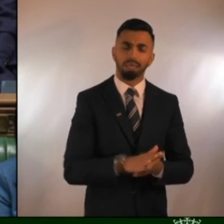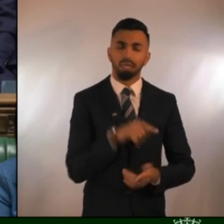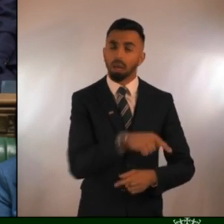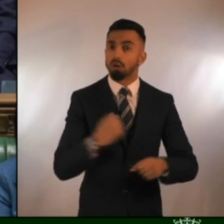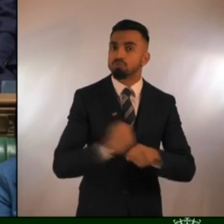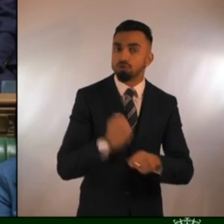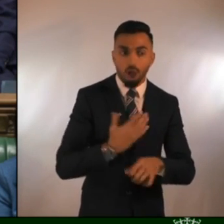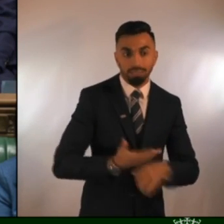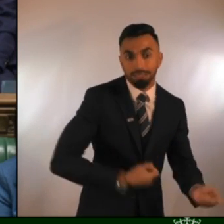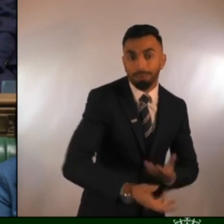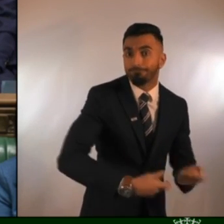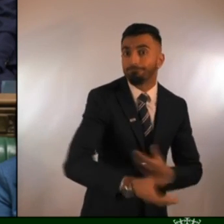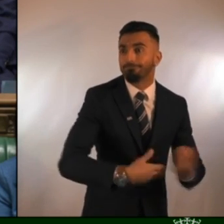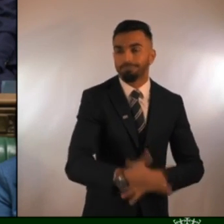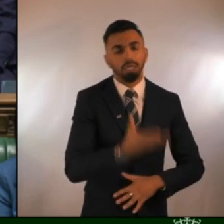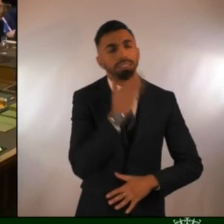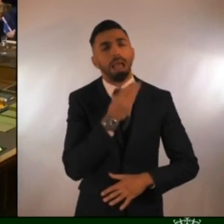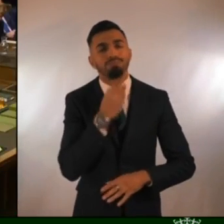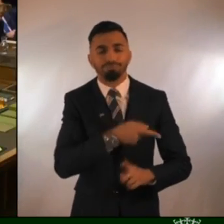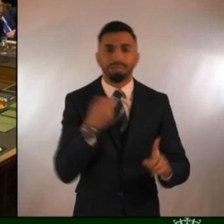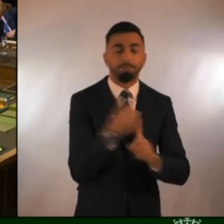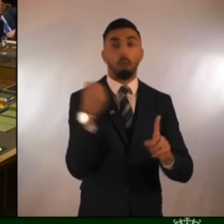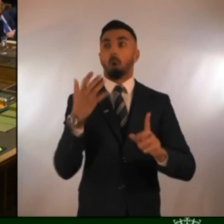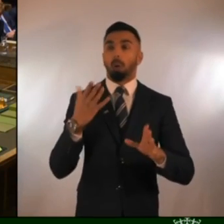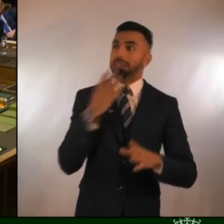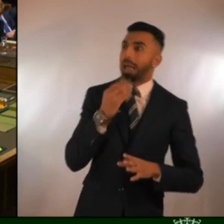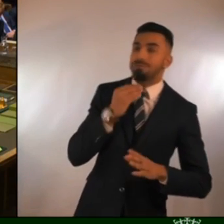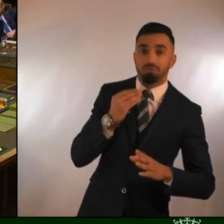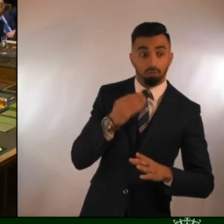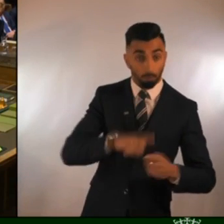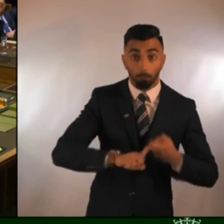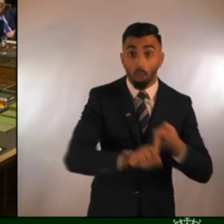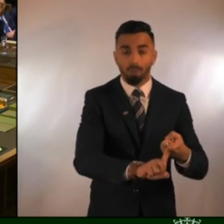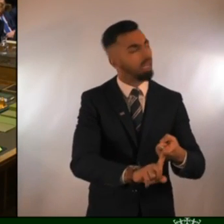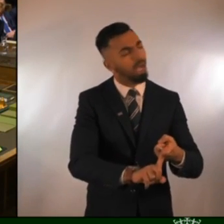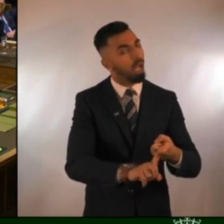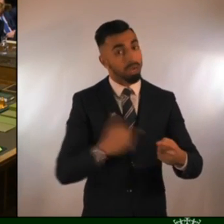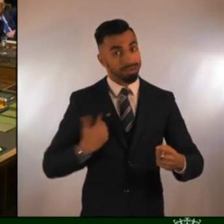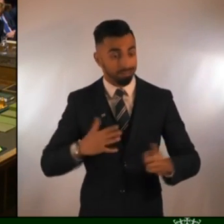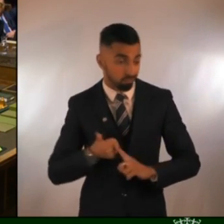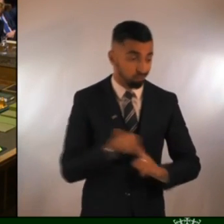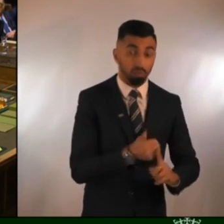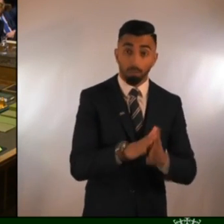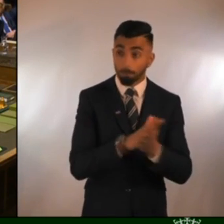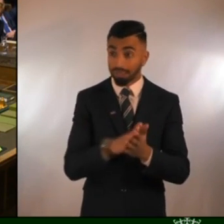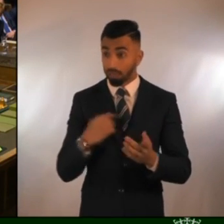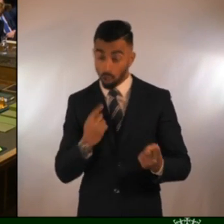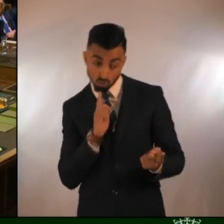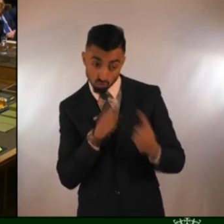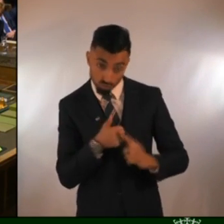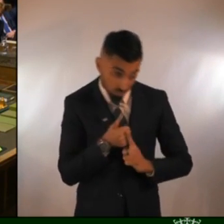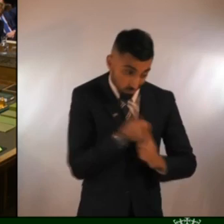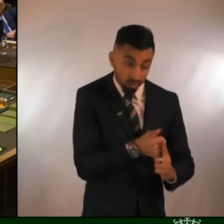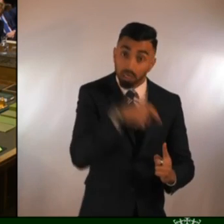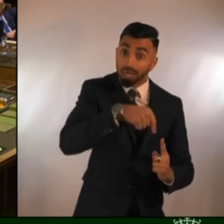capacity does not become permanent. In other words, our response will be temporary, timely, and